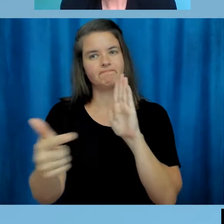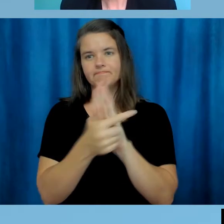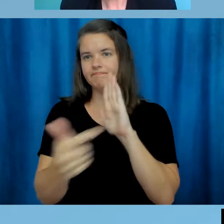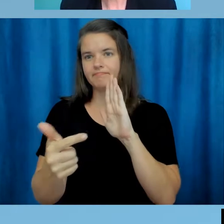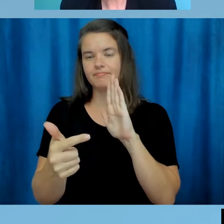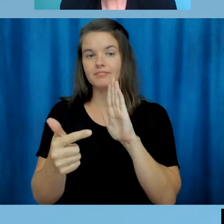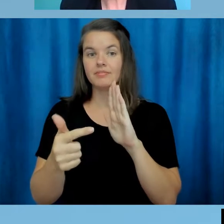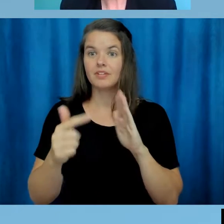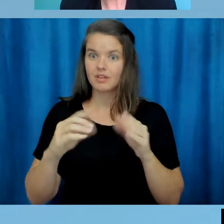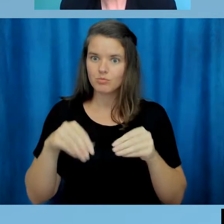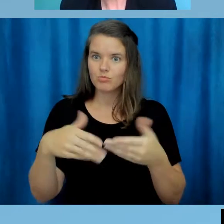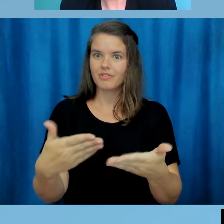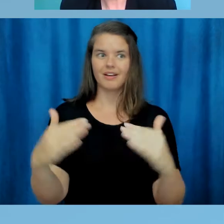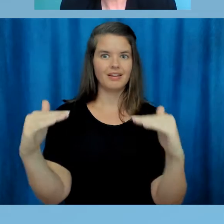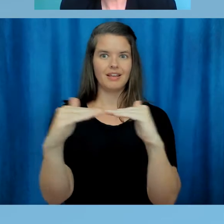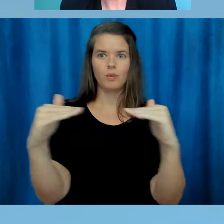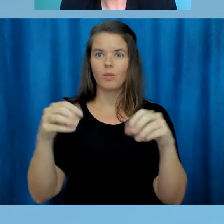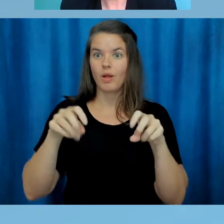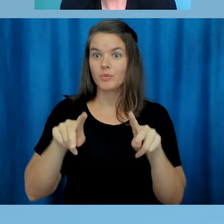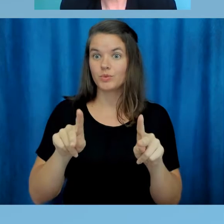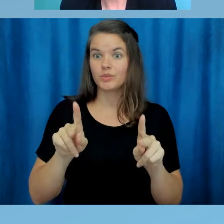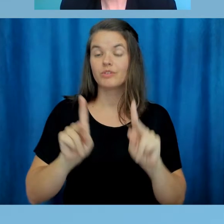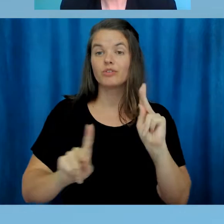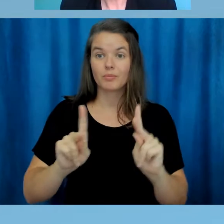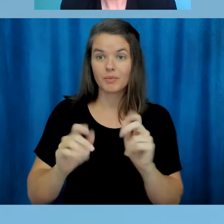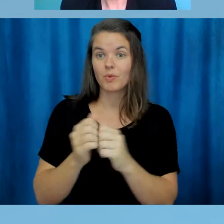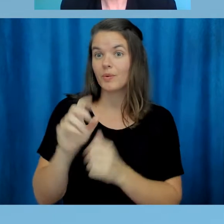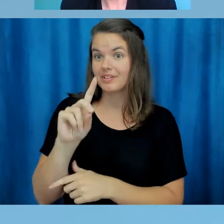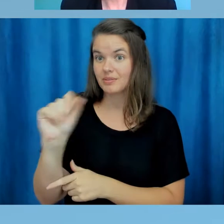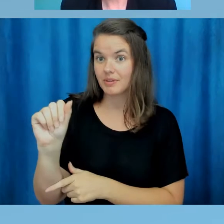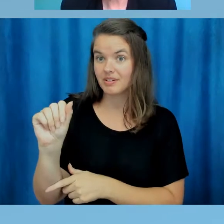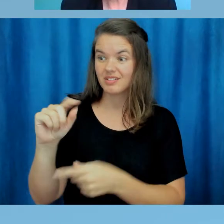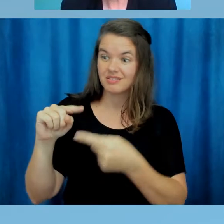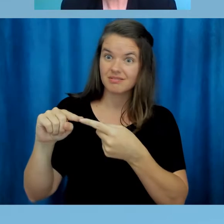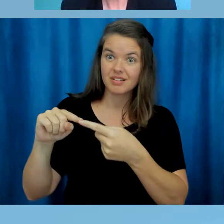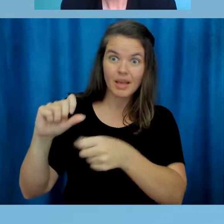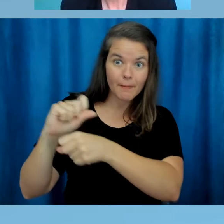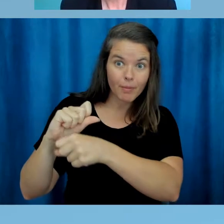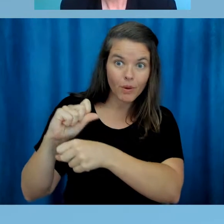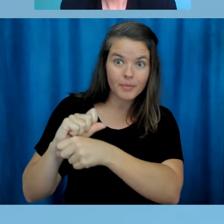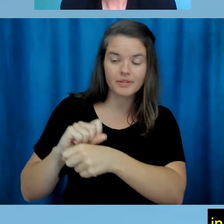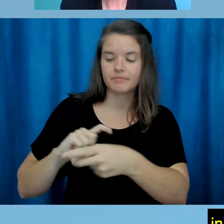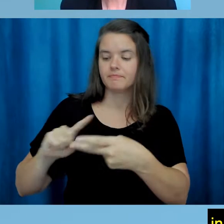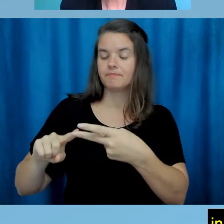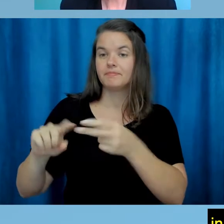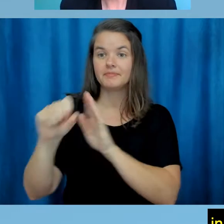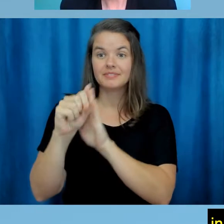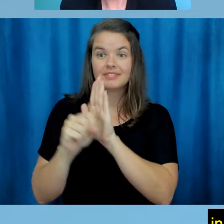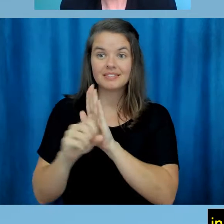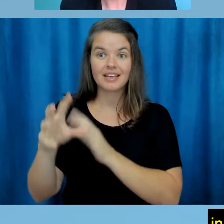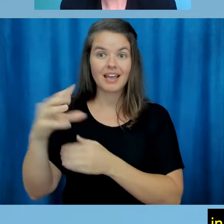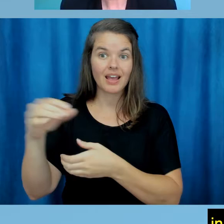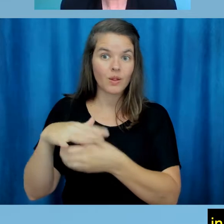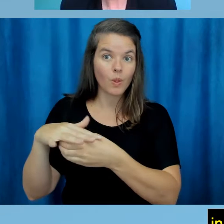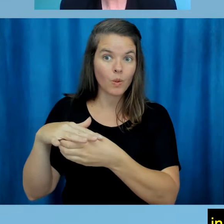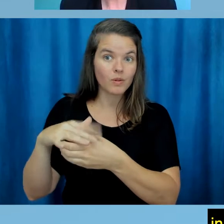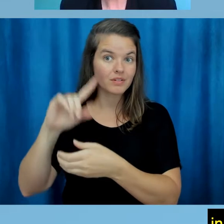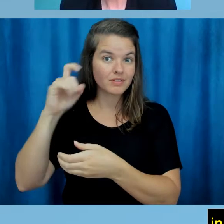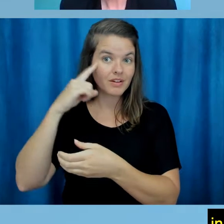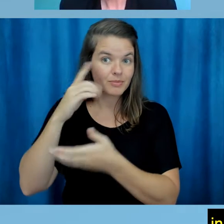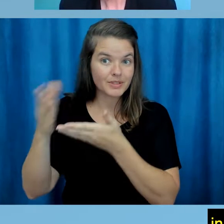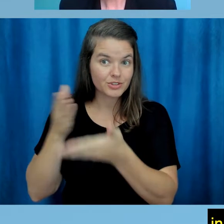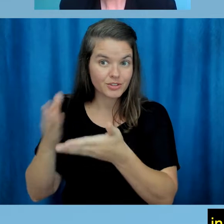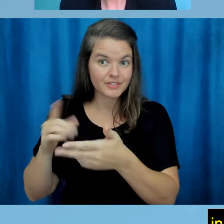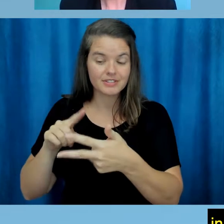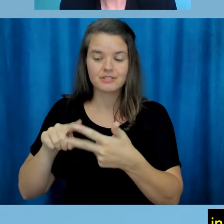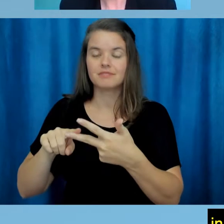and ensures equal opportunities for people with disabilities in employment, in state and local government